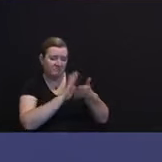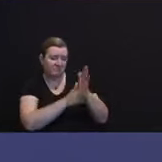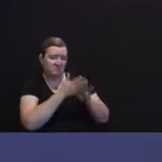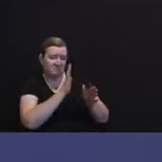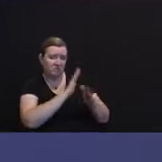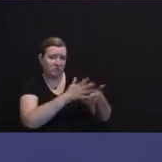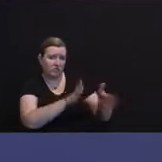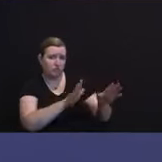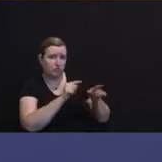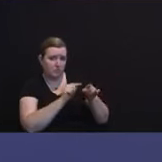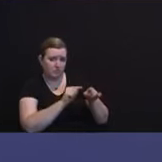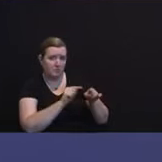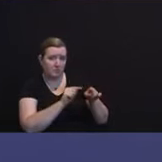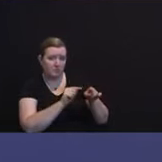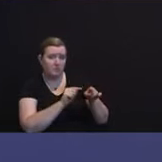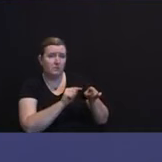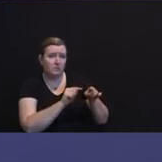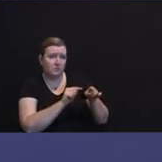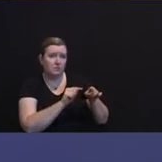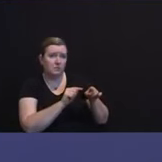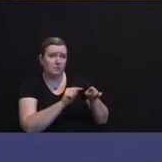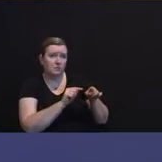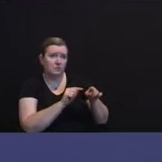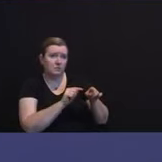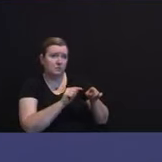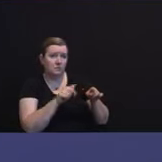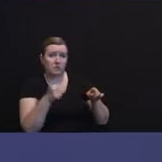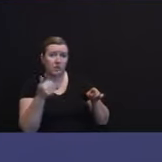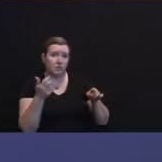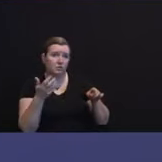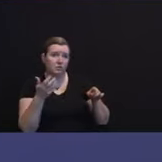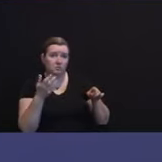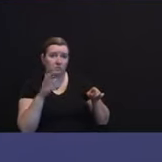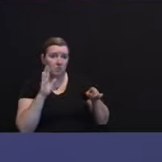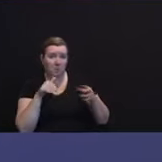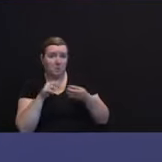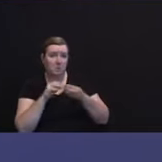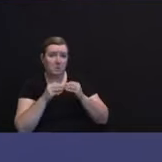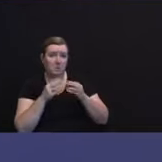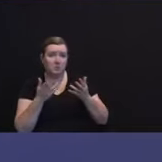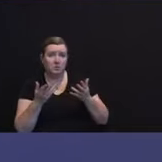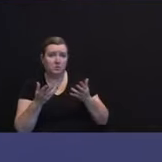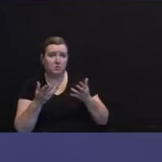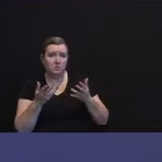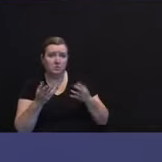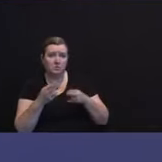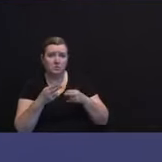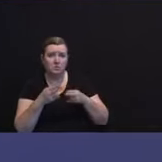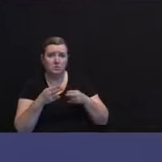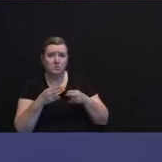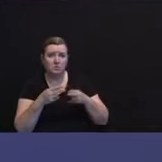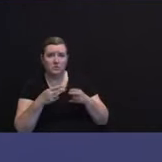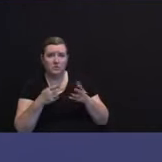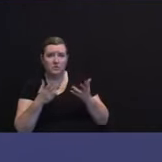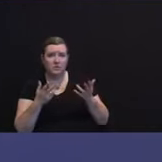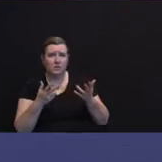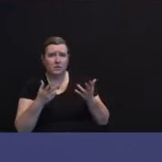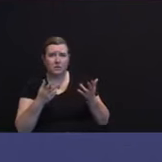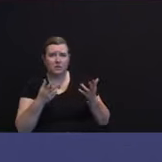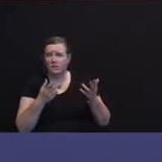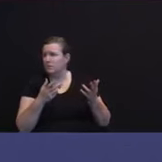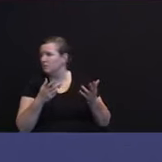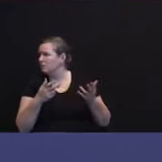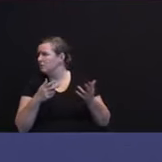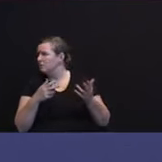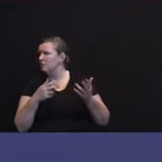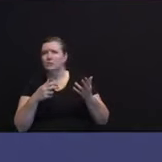because we don't know that for sure. You have a very quick. Yeah, Daniel will get mad at me for giving you the shot of this microphone if I hold it too long. They